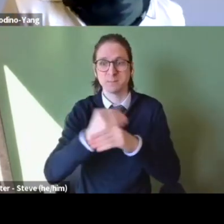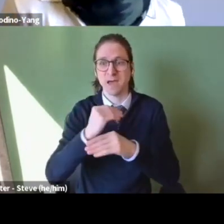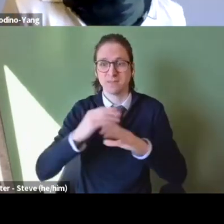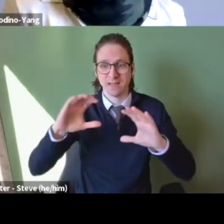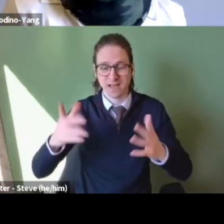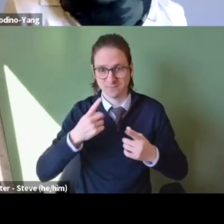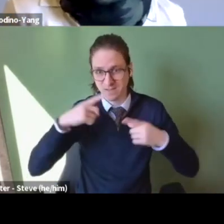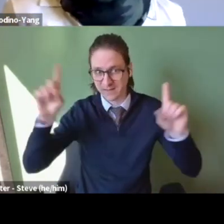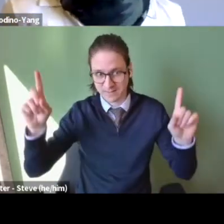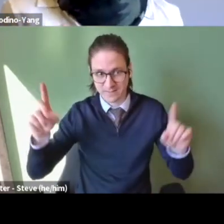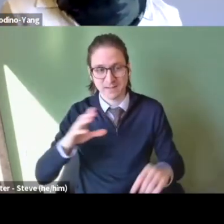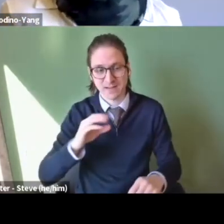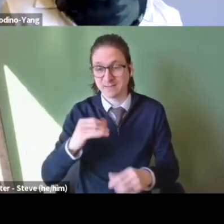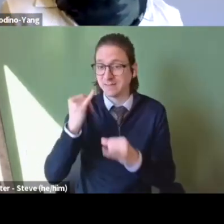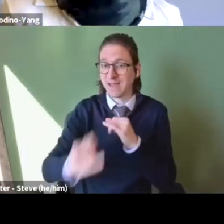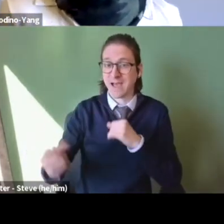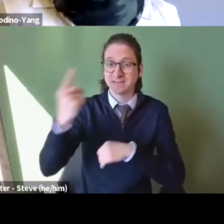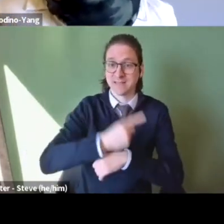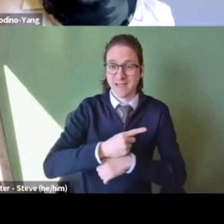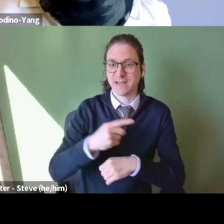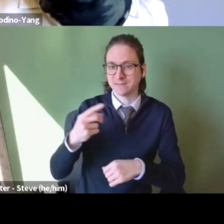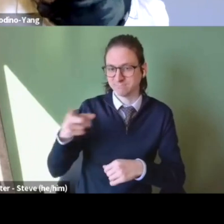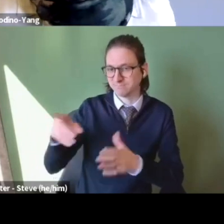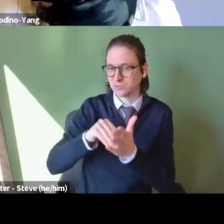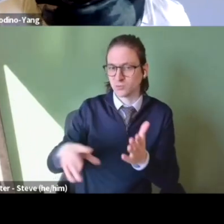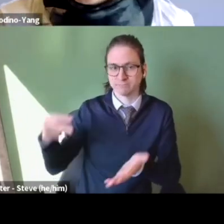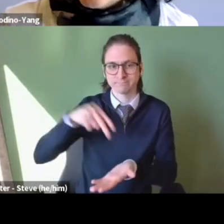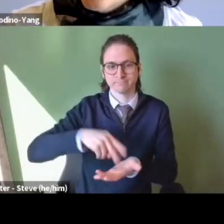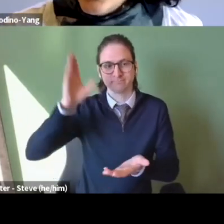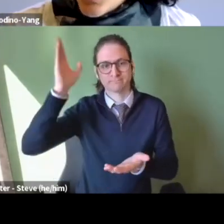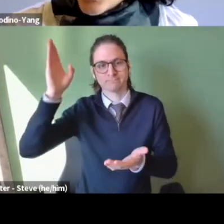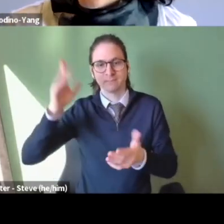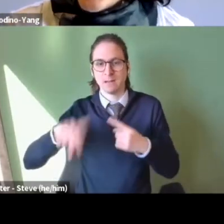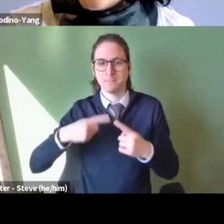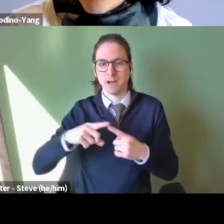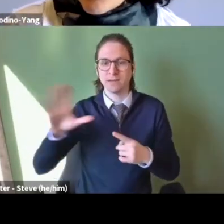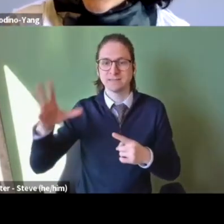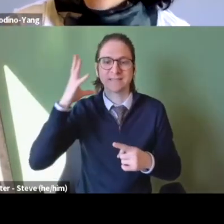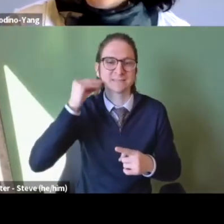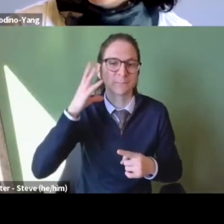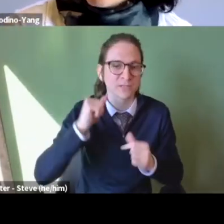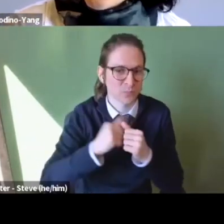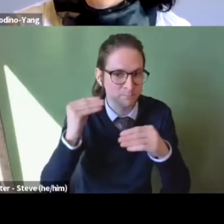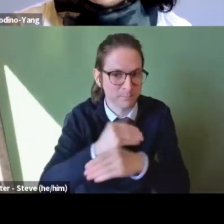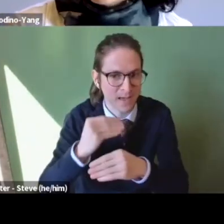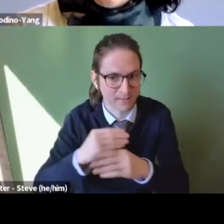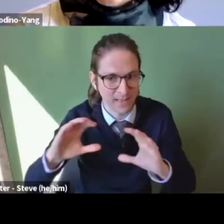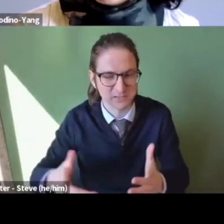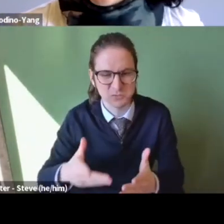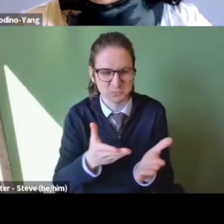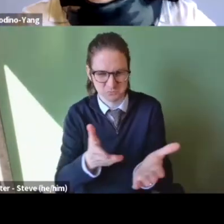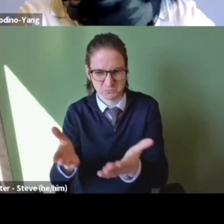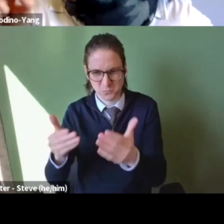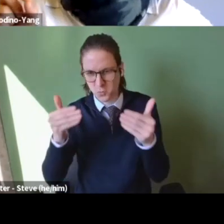day, explaining what this math class has been like for him. So I'll let you read it. And I want you to think as you're